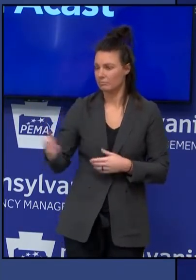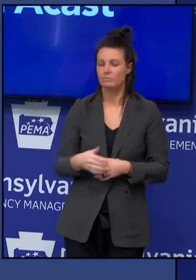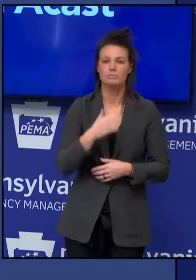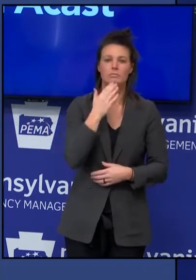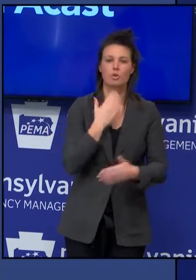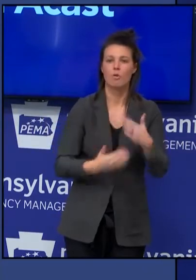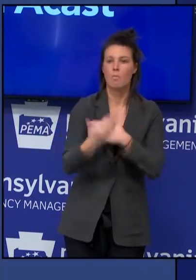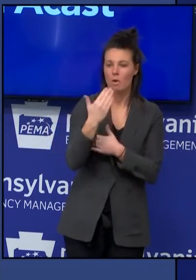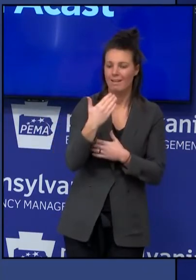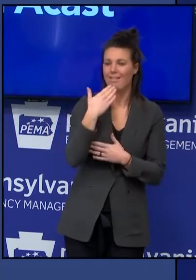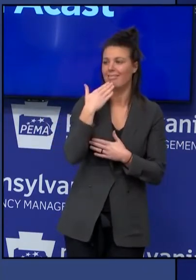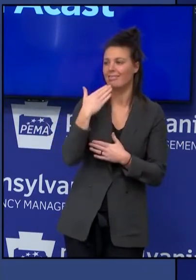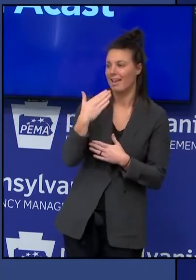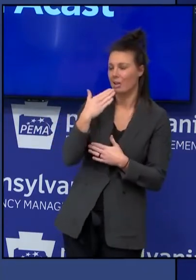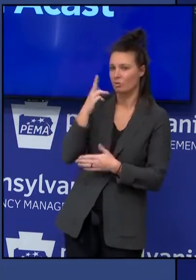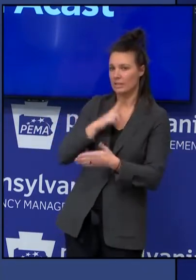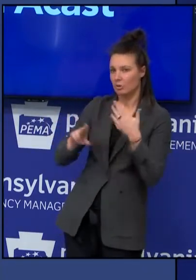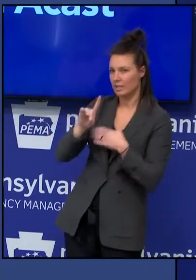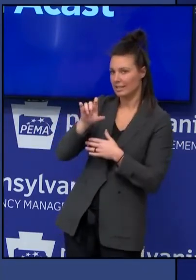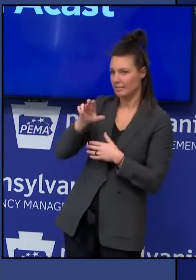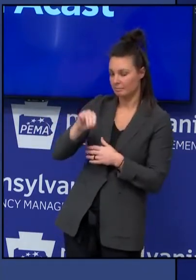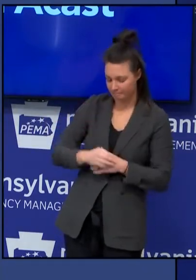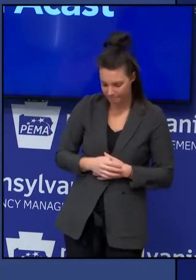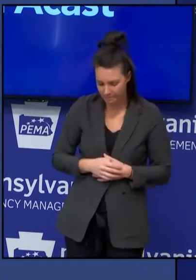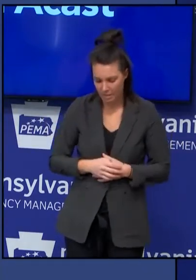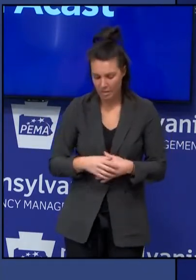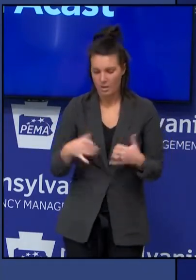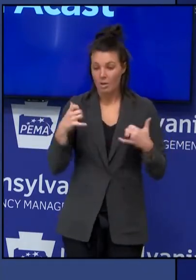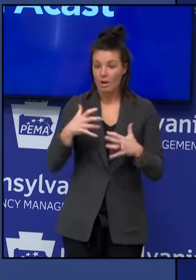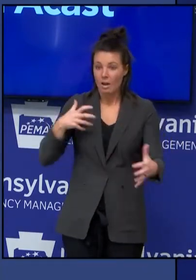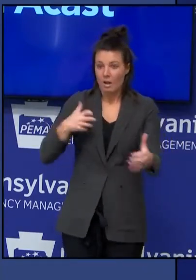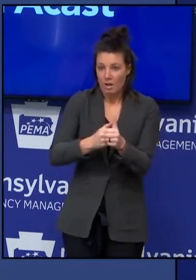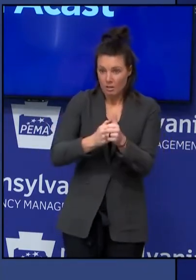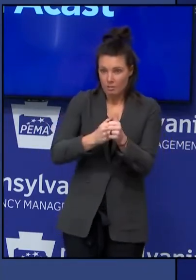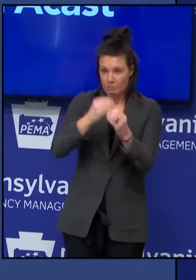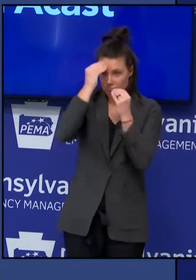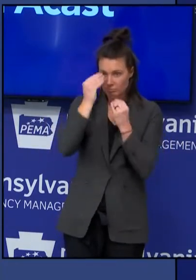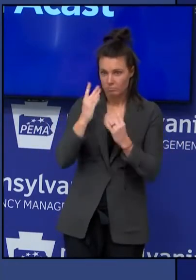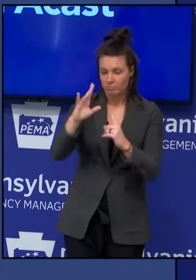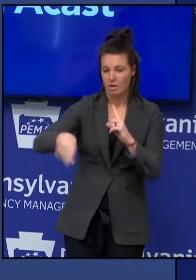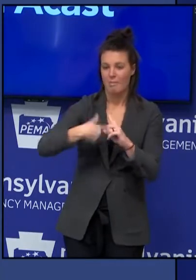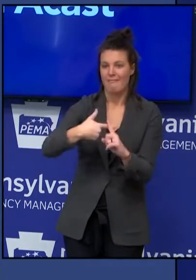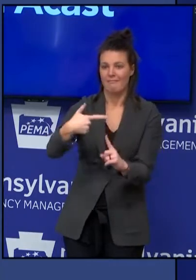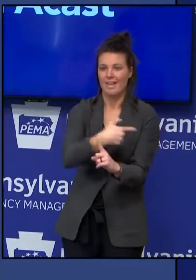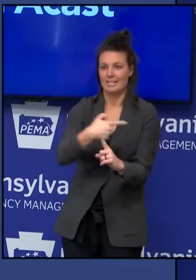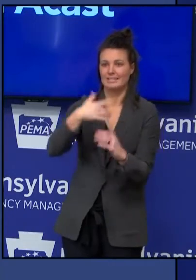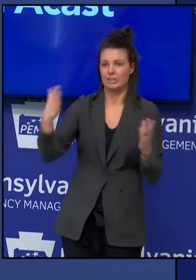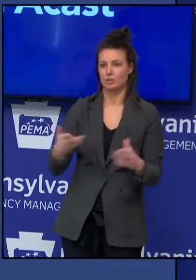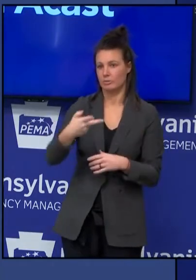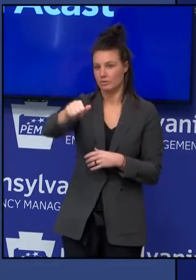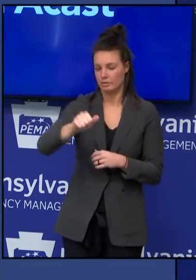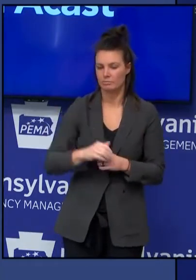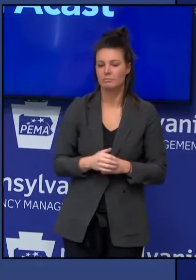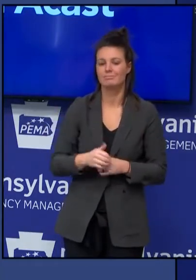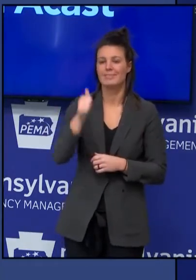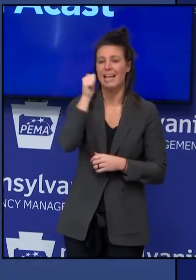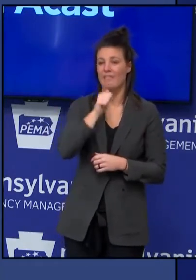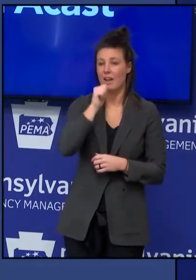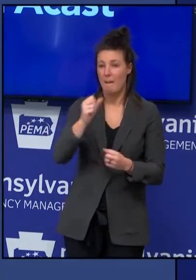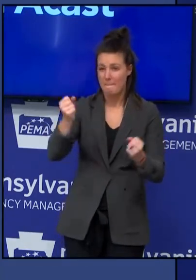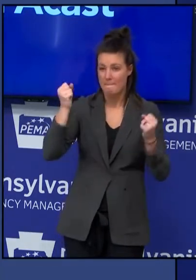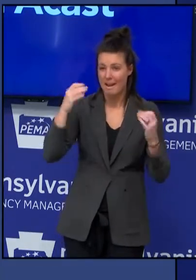Good morning, everyone, and thank you, Secretary Beam. Here's today's update on the vaccination effort in Pennsylvania. Every day,